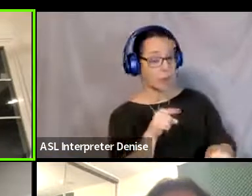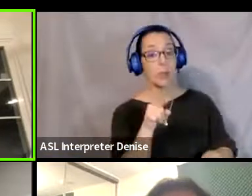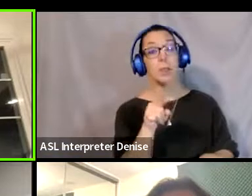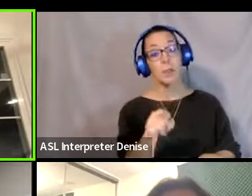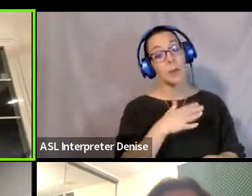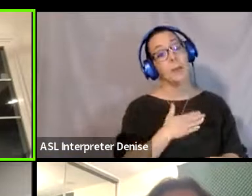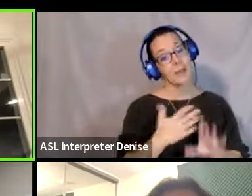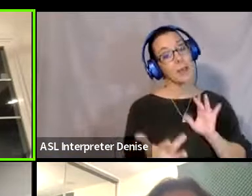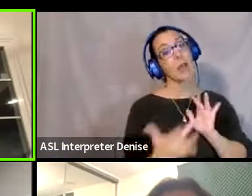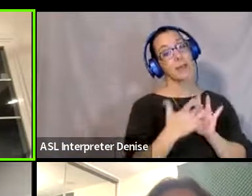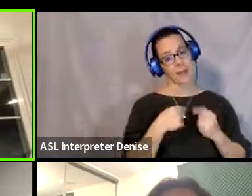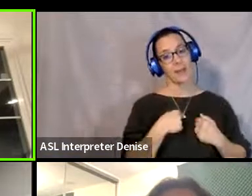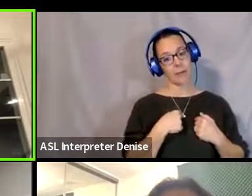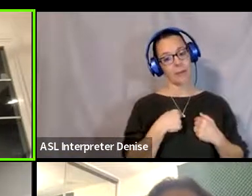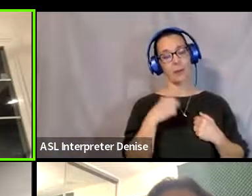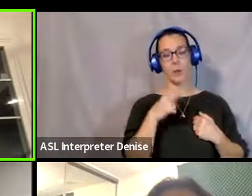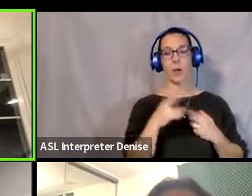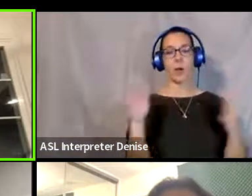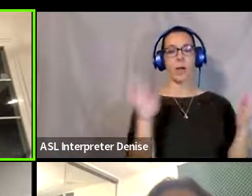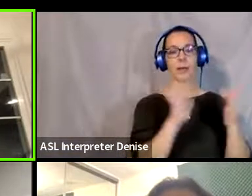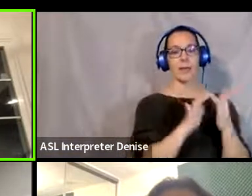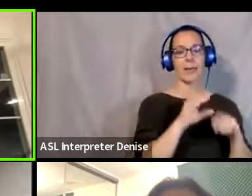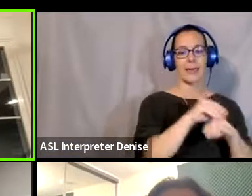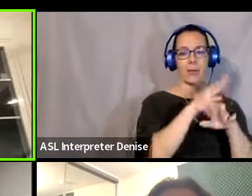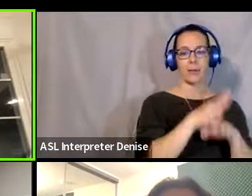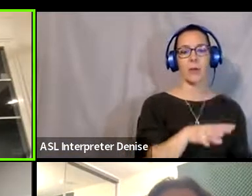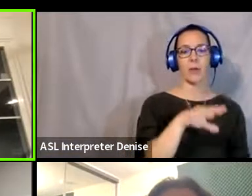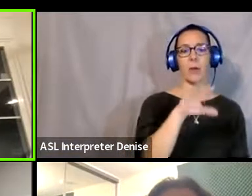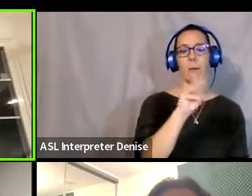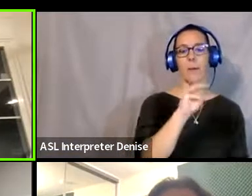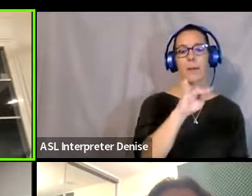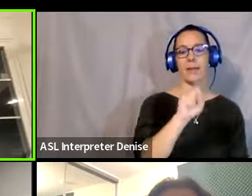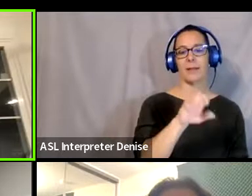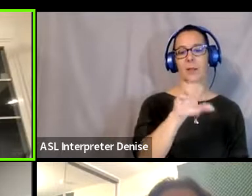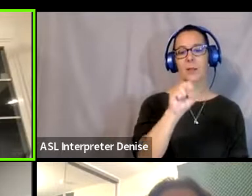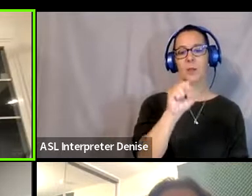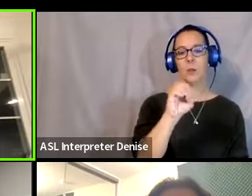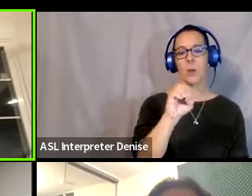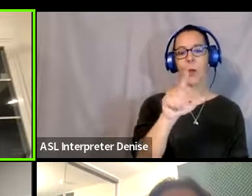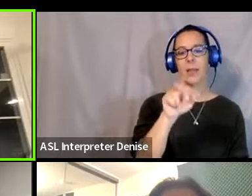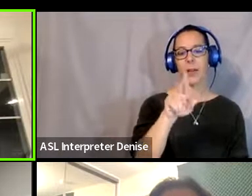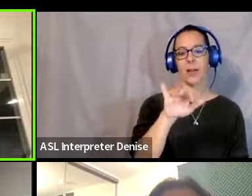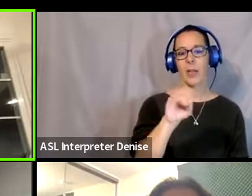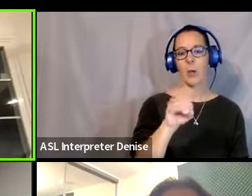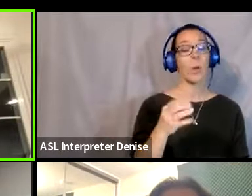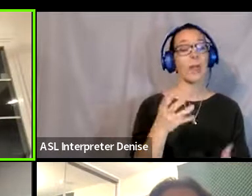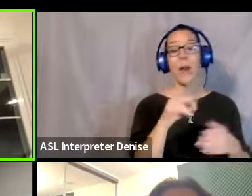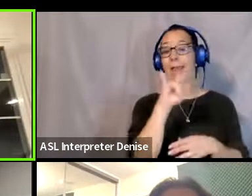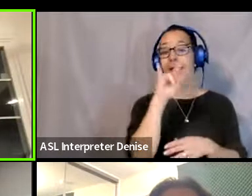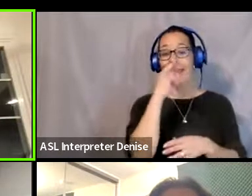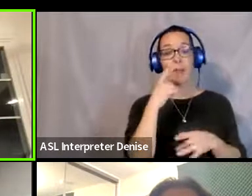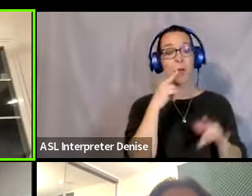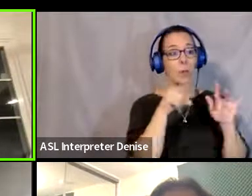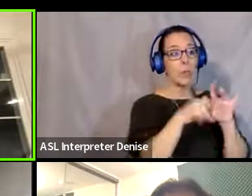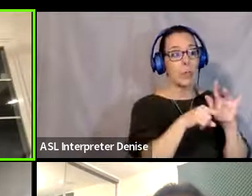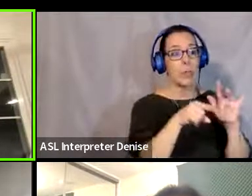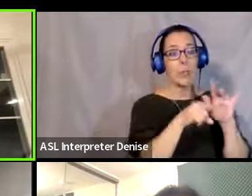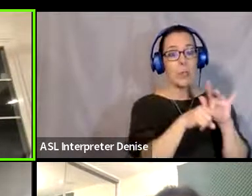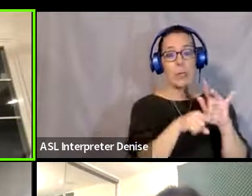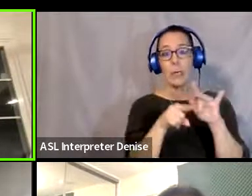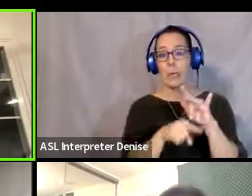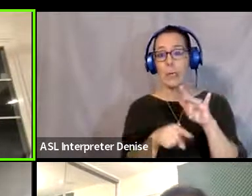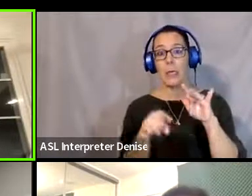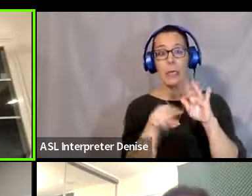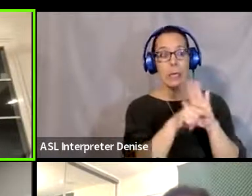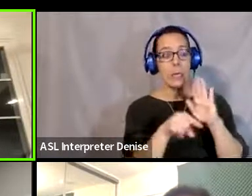Ms. Solorio, the counselor, because we can't afford to let our kids dig a hole for themselves when we know that there's something missing,